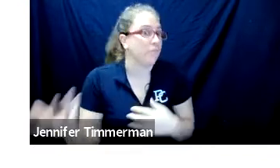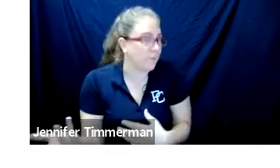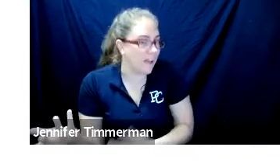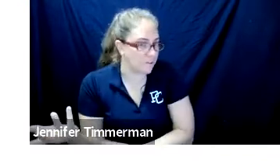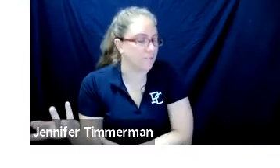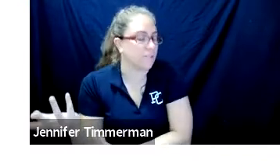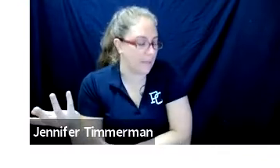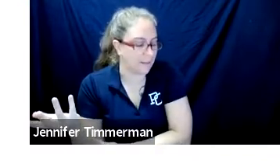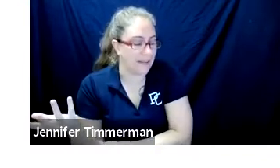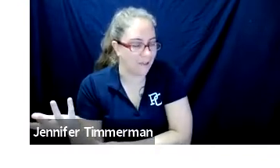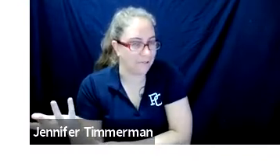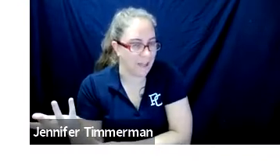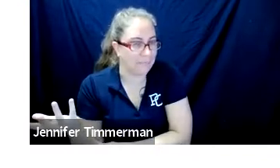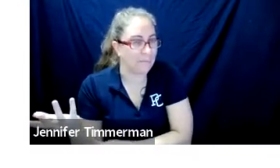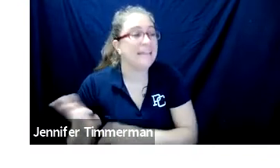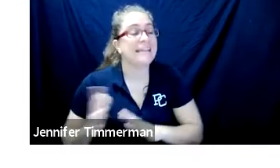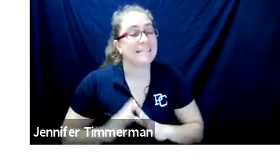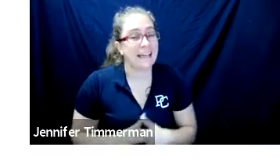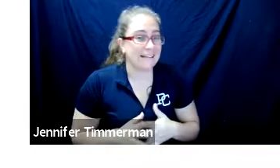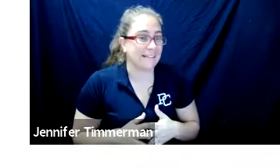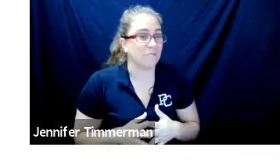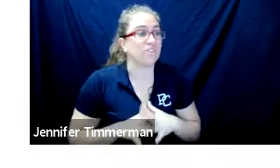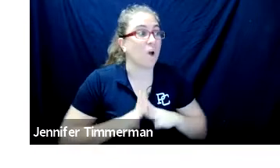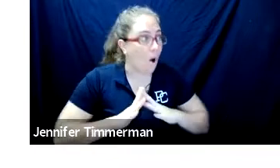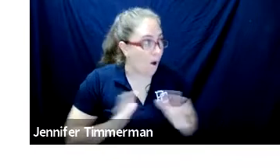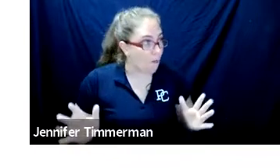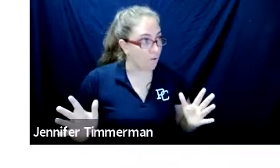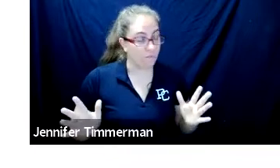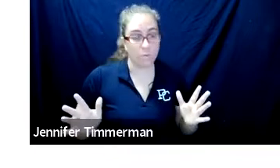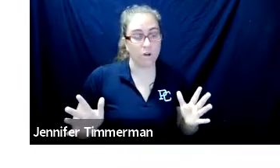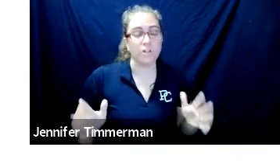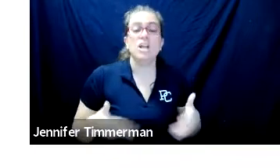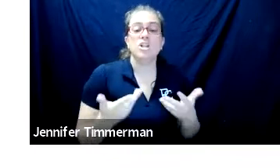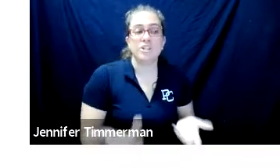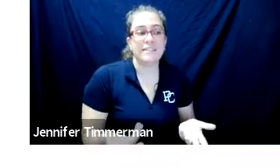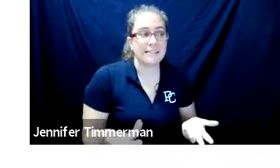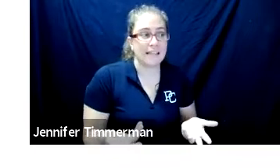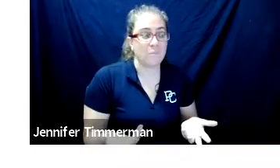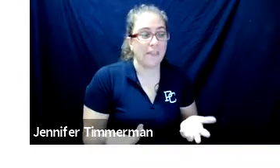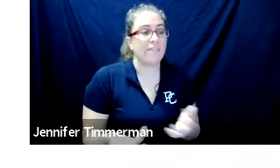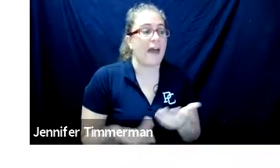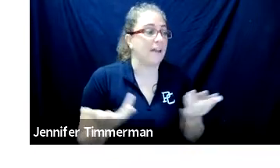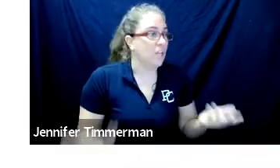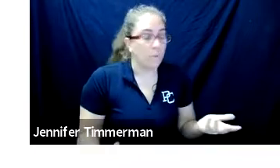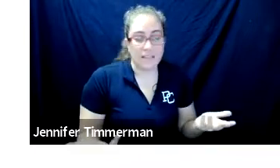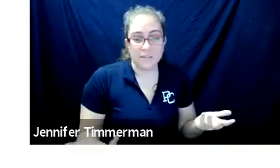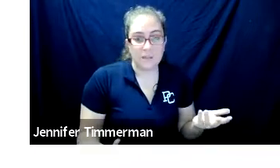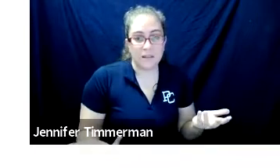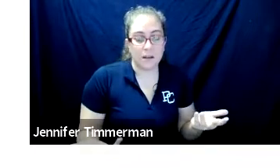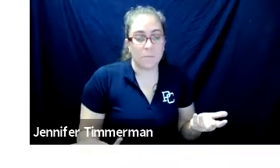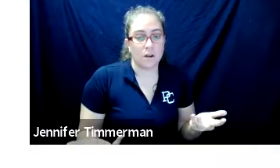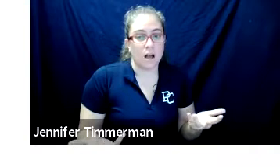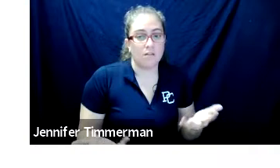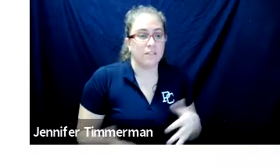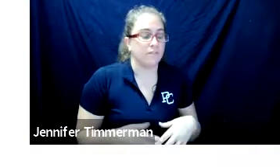and 300, depending on how you count them, signed languages all over the world. Just in the same way that we speak